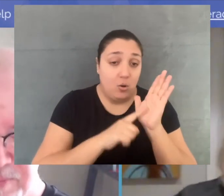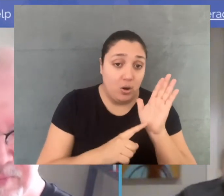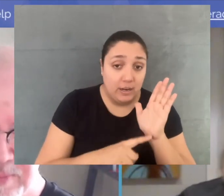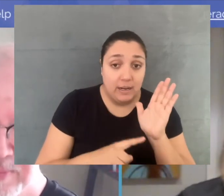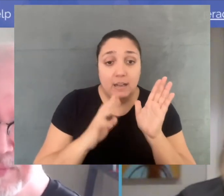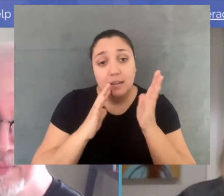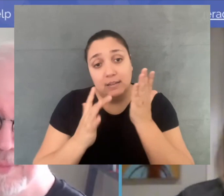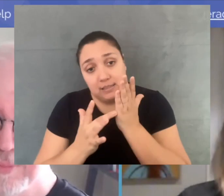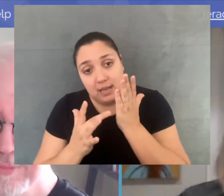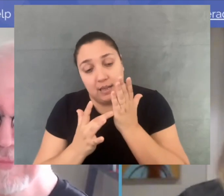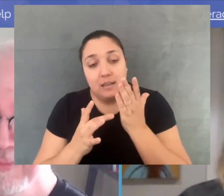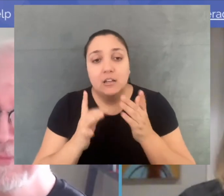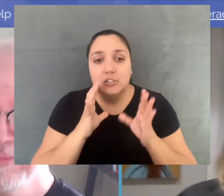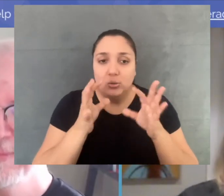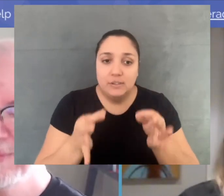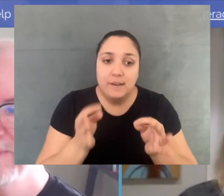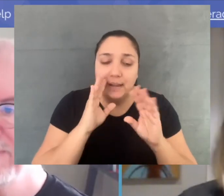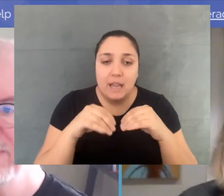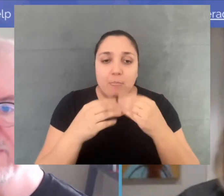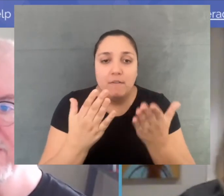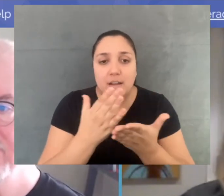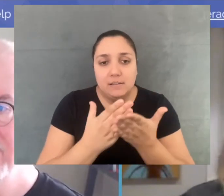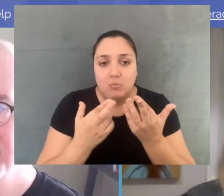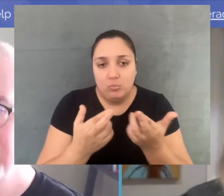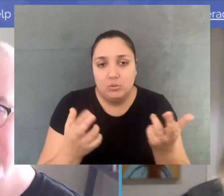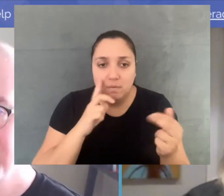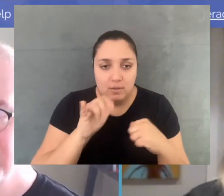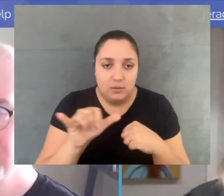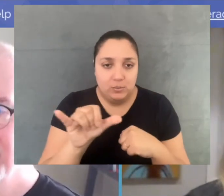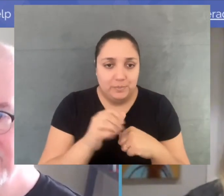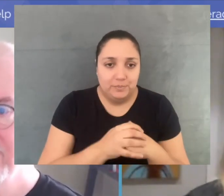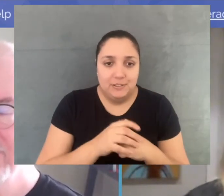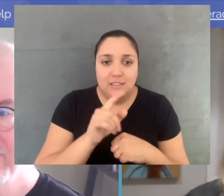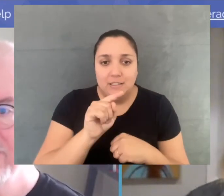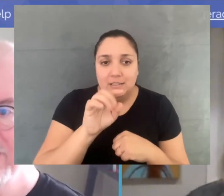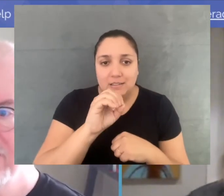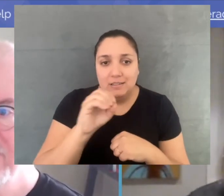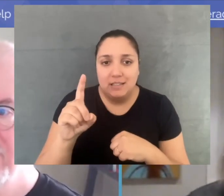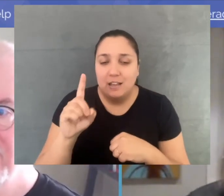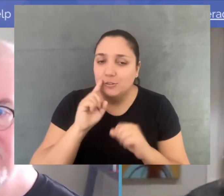more behind the scenes on the website auditing and the tech. So definitely can provide some